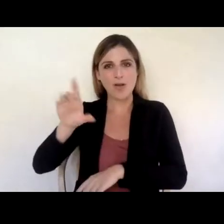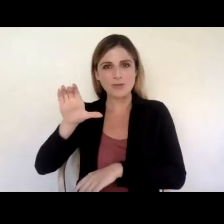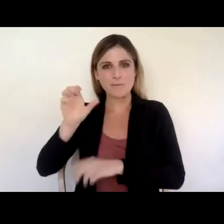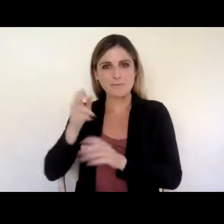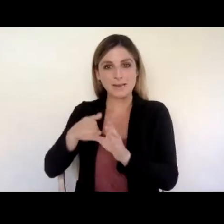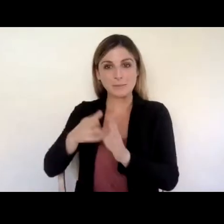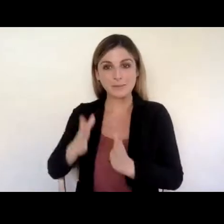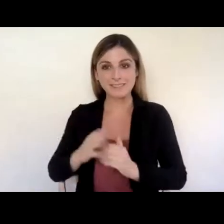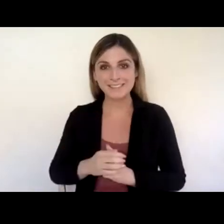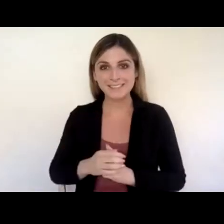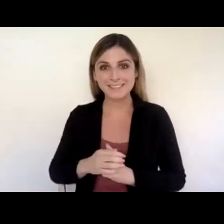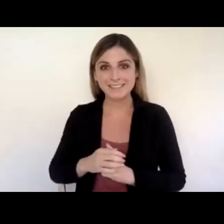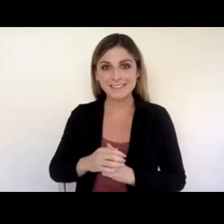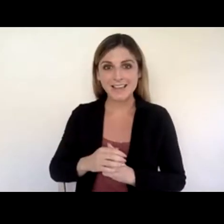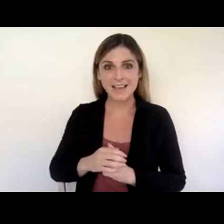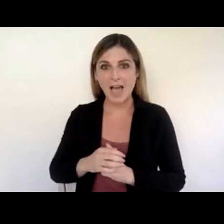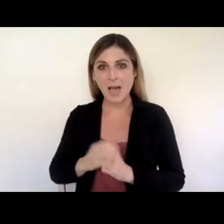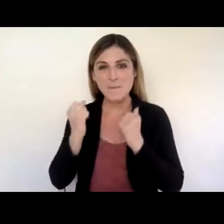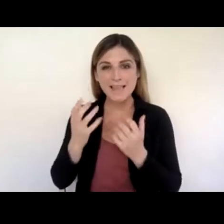61.